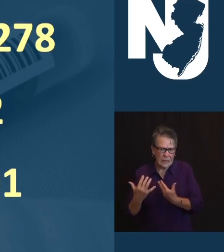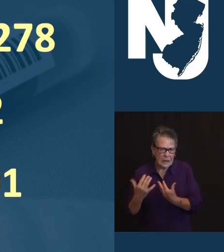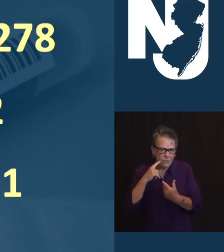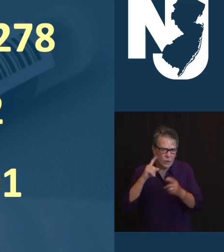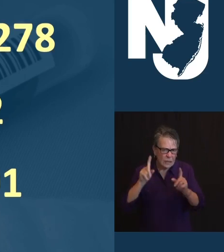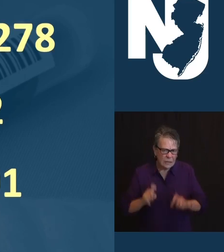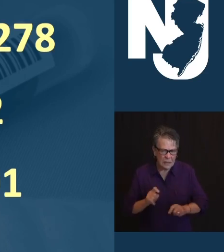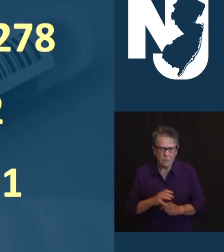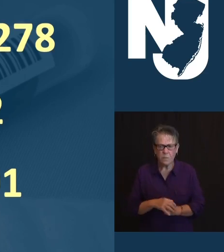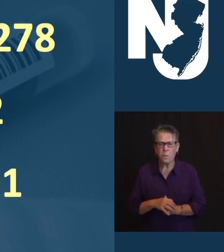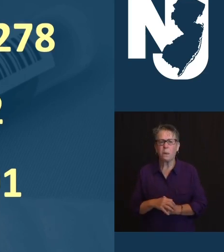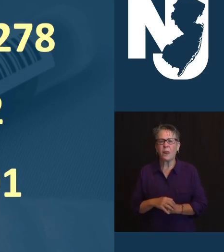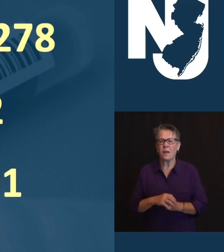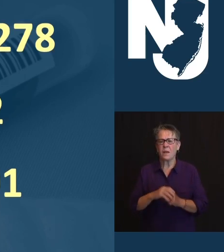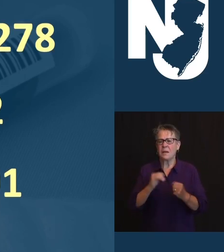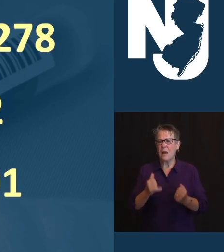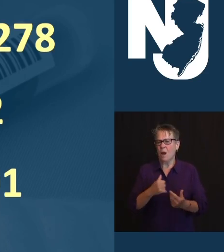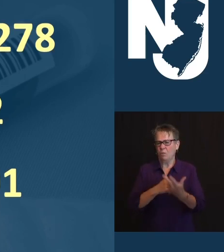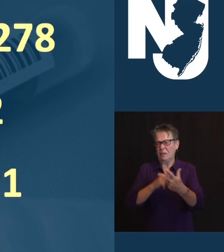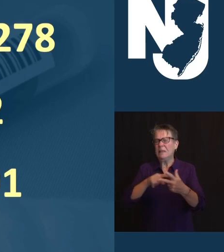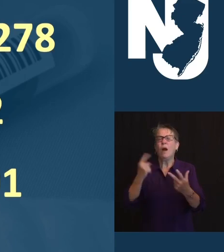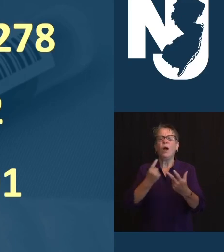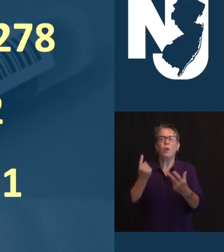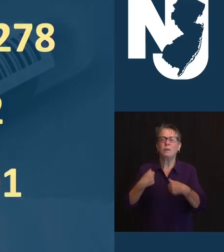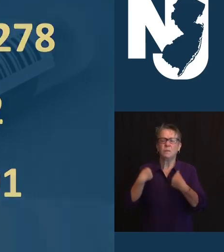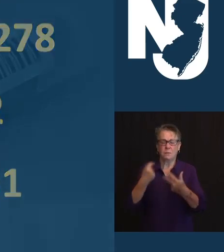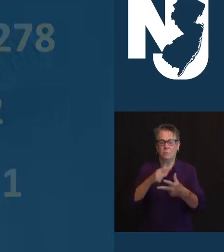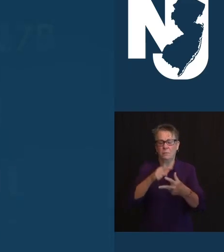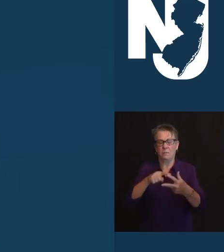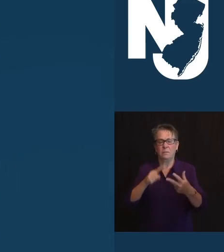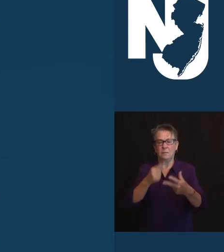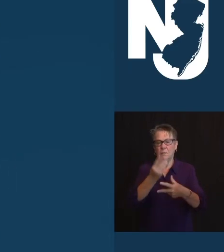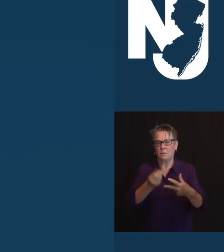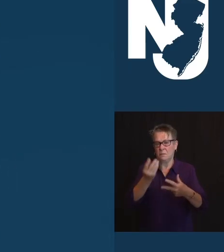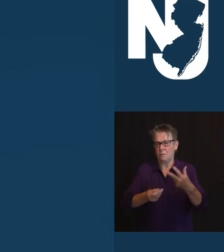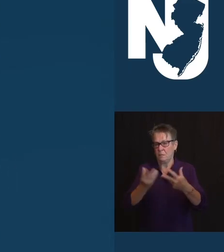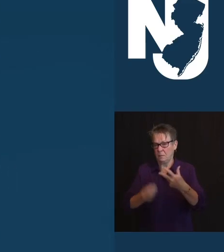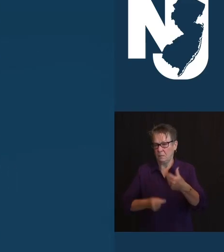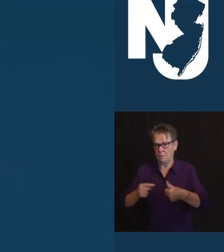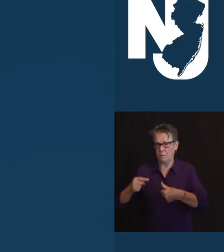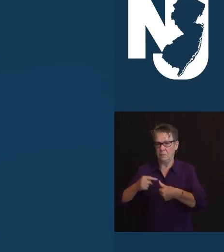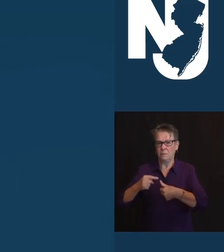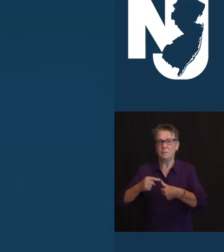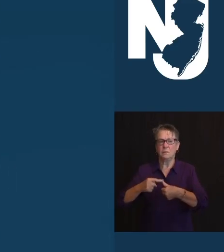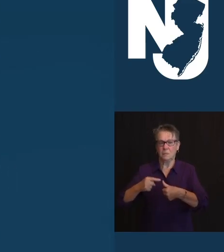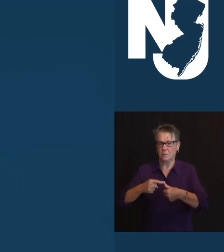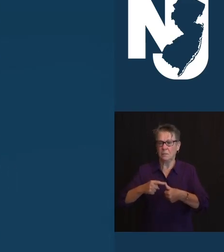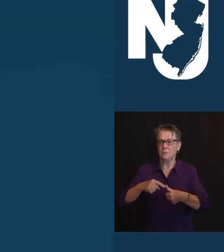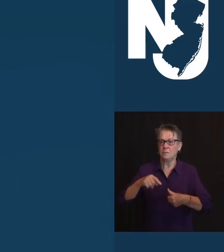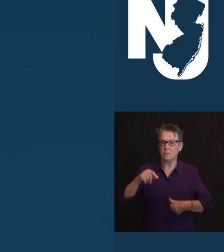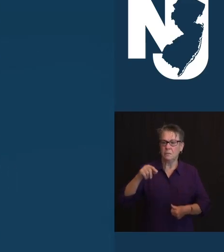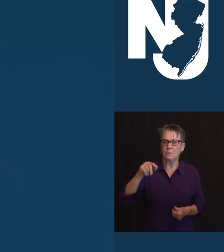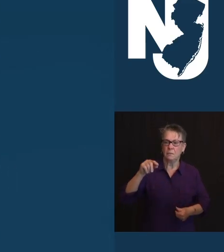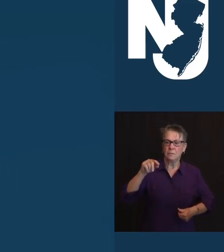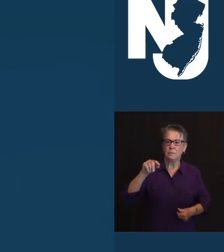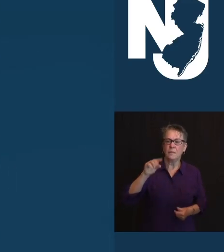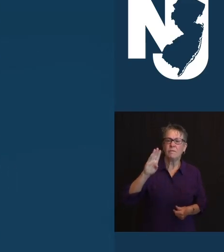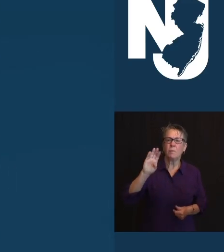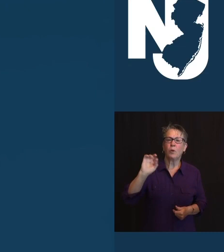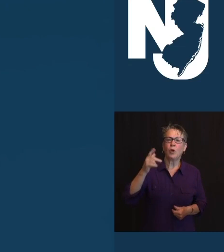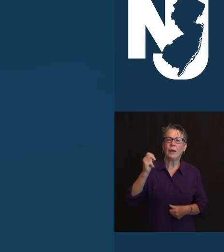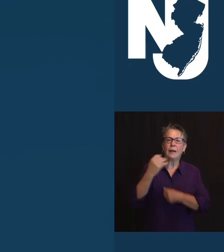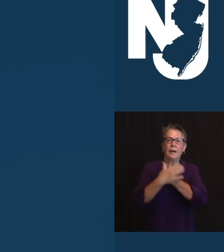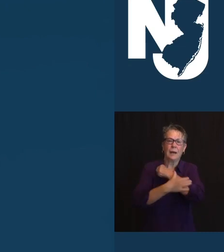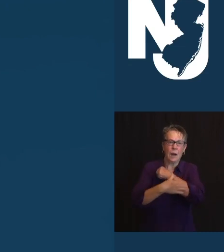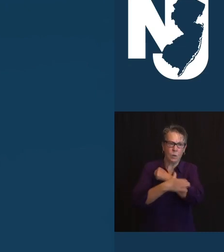lost to COVID-19. We'll begin in Bergen County, the lifelong home of Donald Landzettel. That